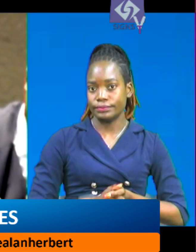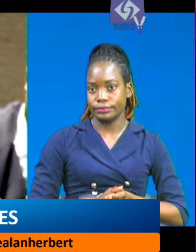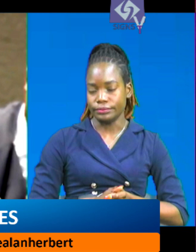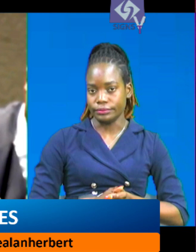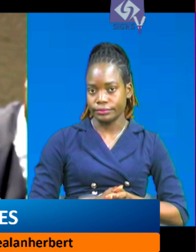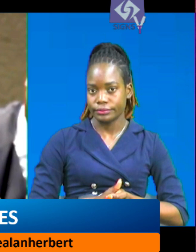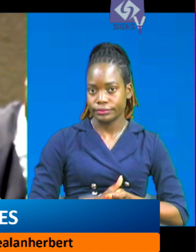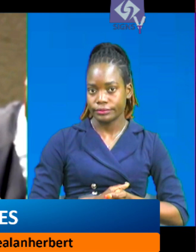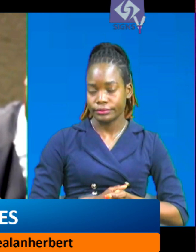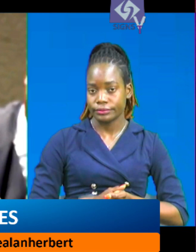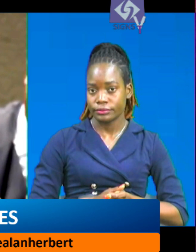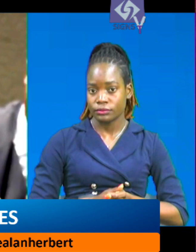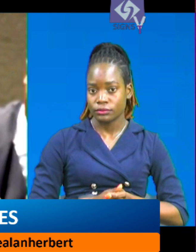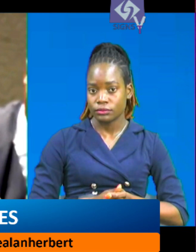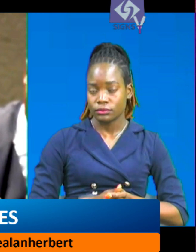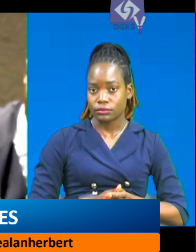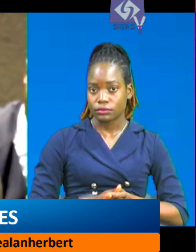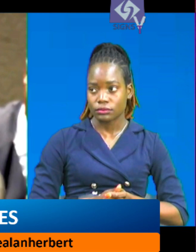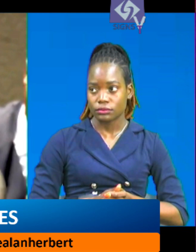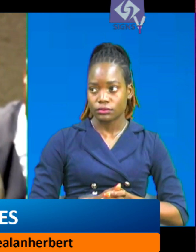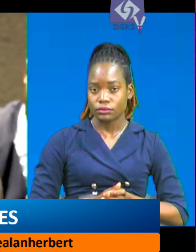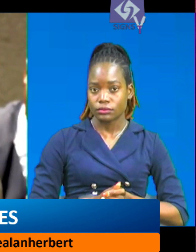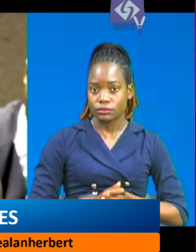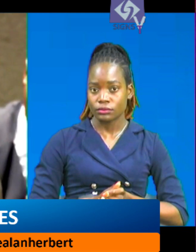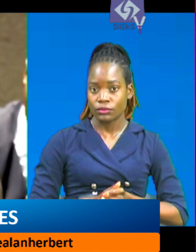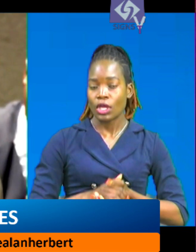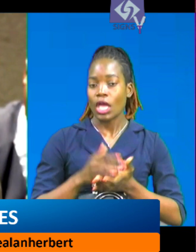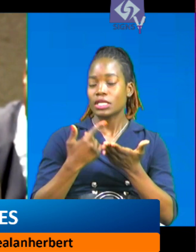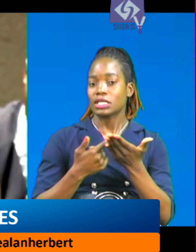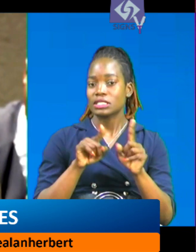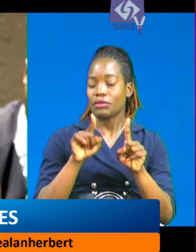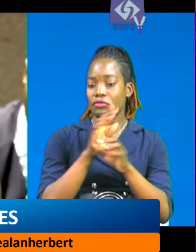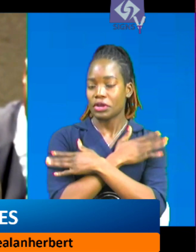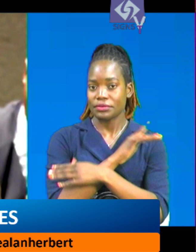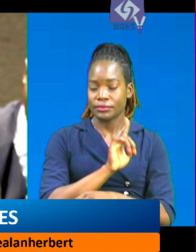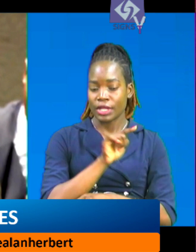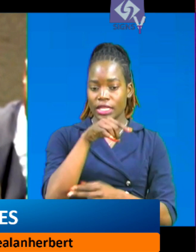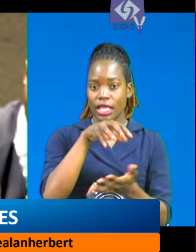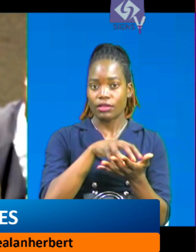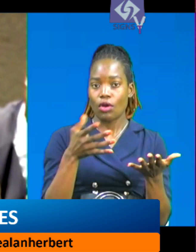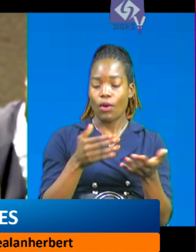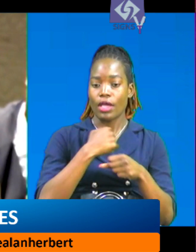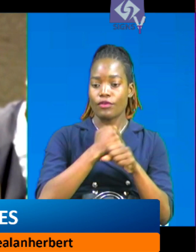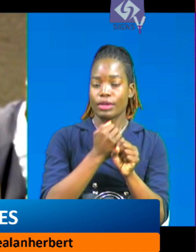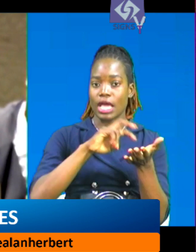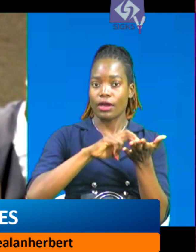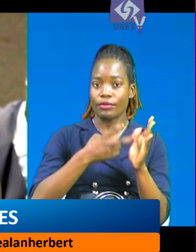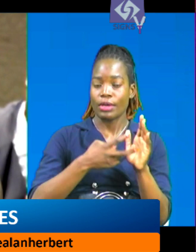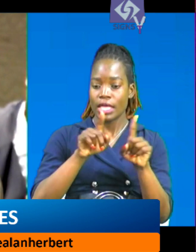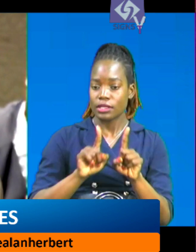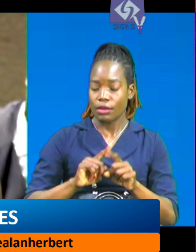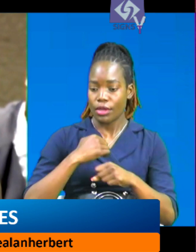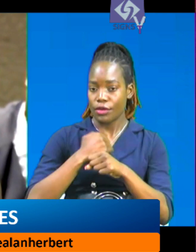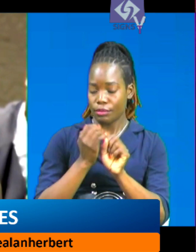There is no talking as friends. This is a situation where you have made a contract, you have made